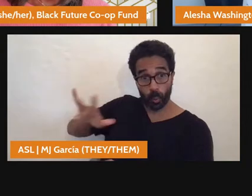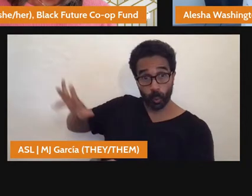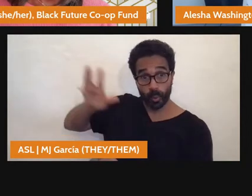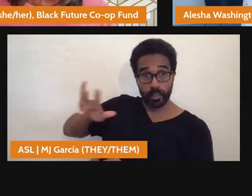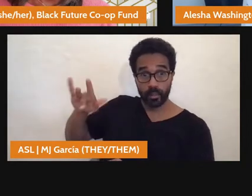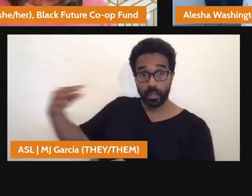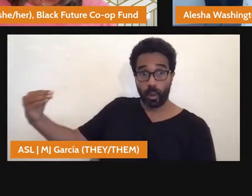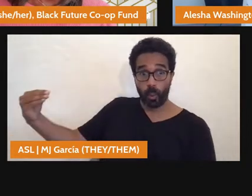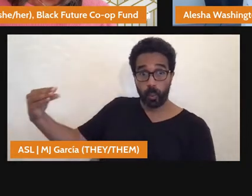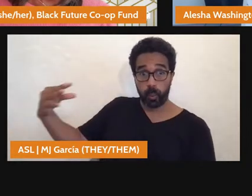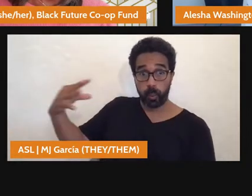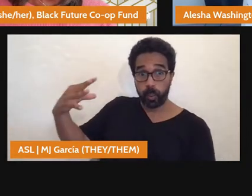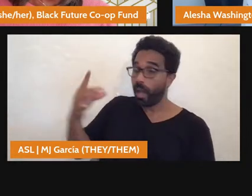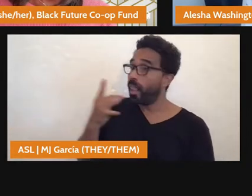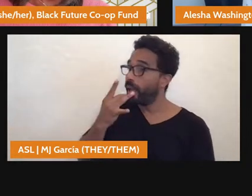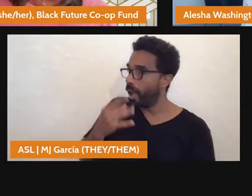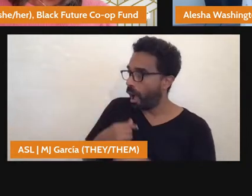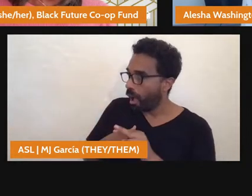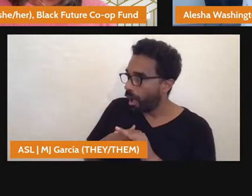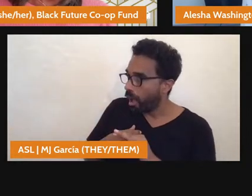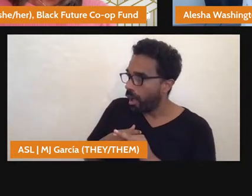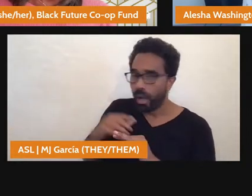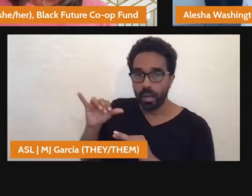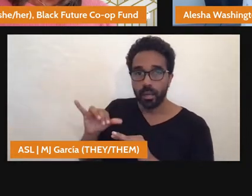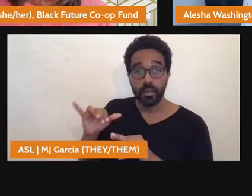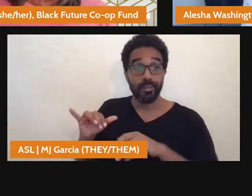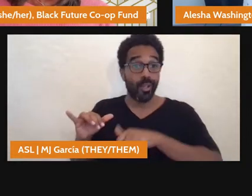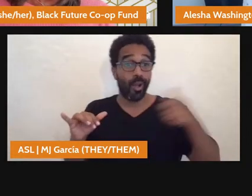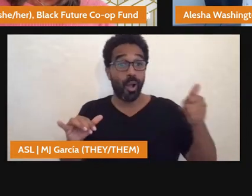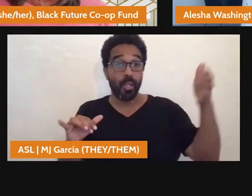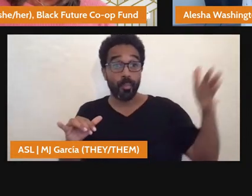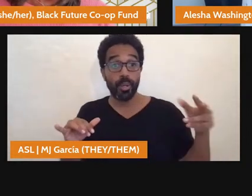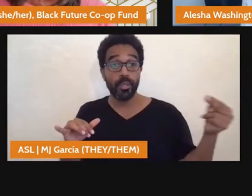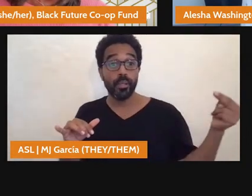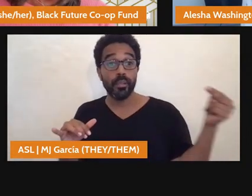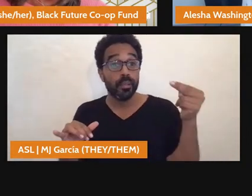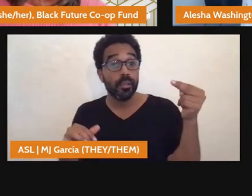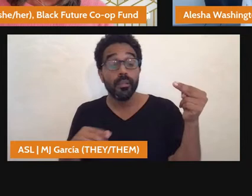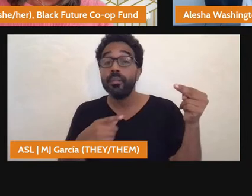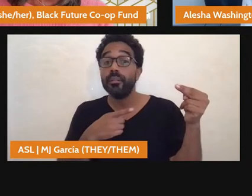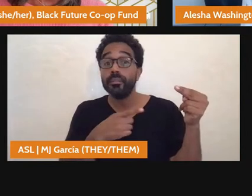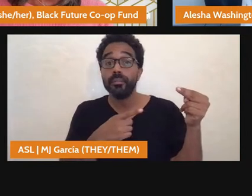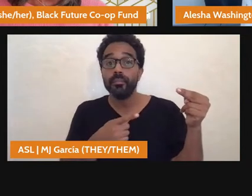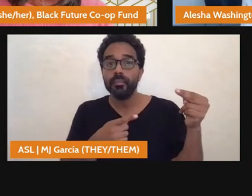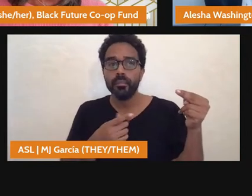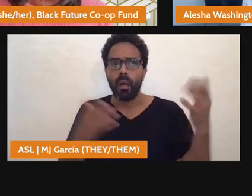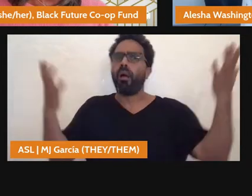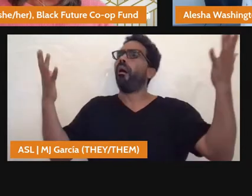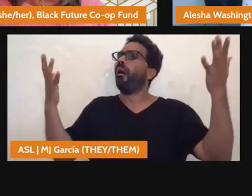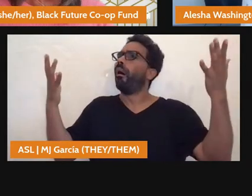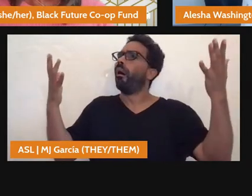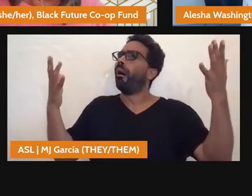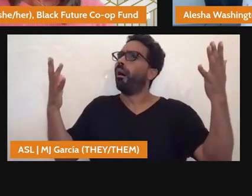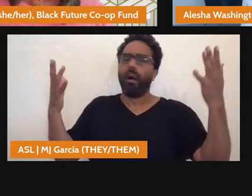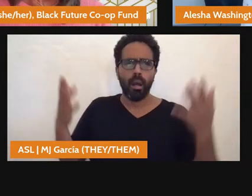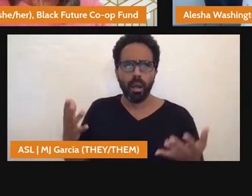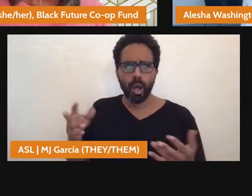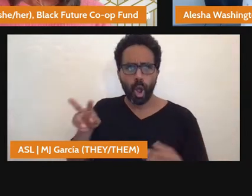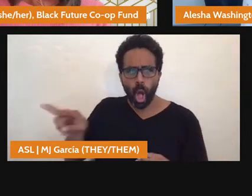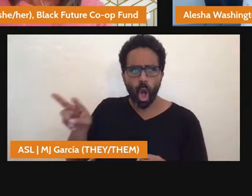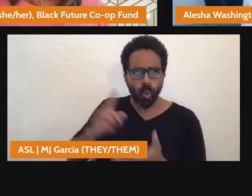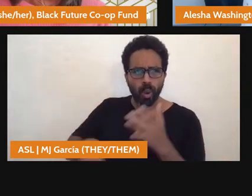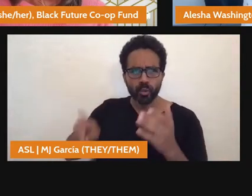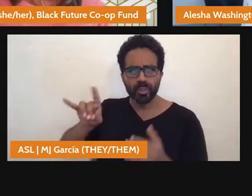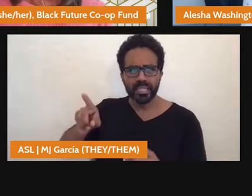in. And the other little voice, the other little person has a little bubble, and it says, "Now look what you did." I feel like